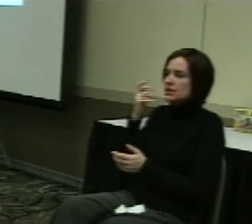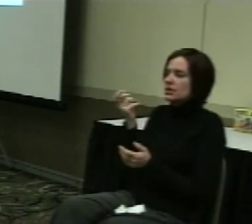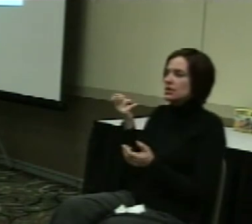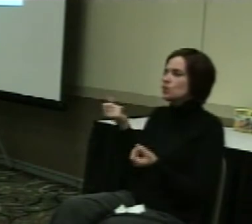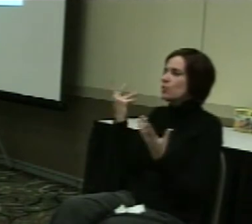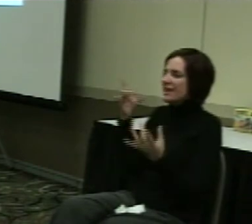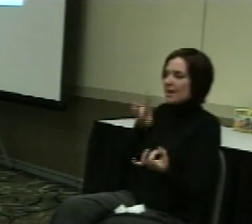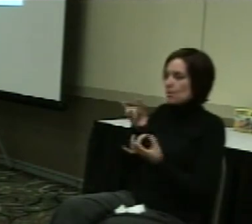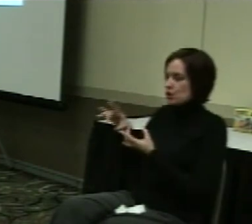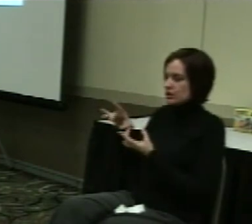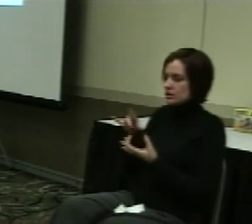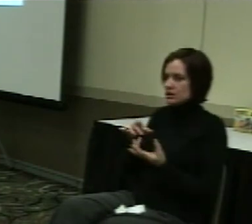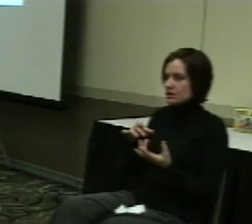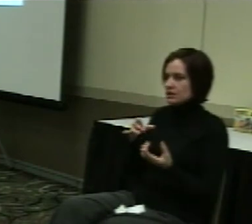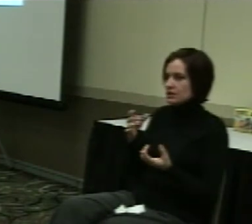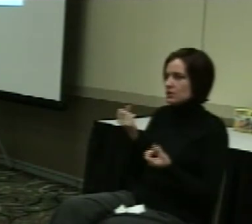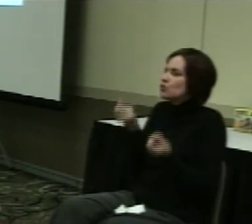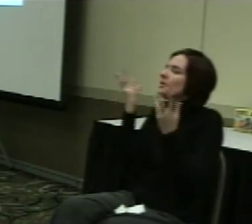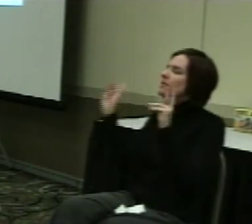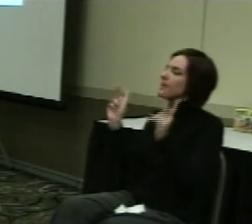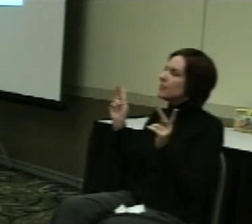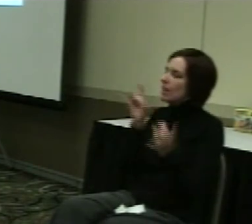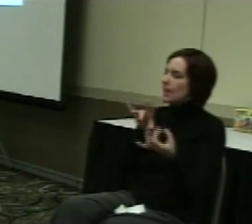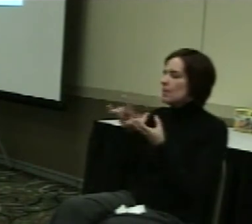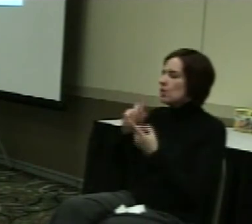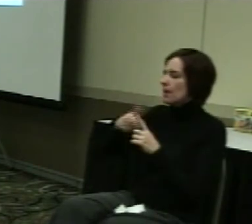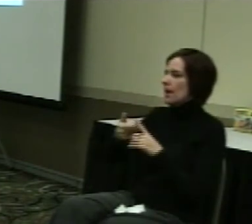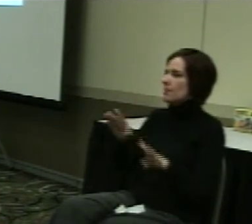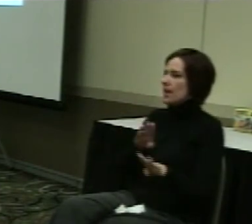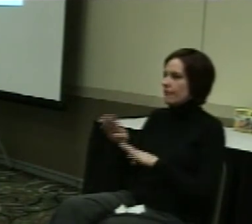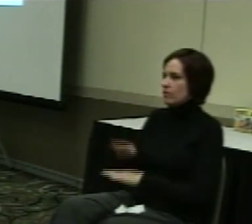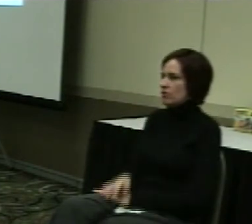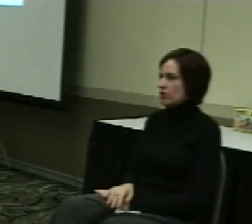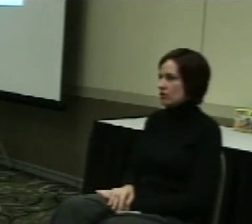many input, I mean, too many people putting their input about the behavior.